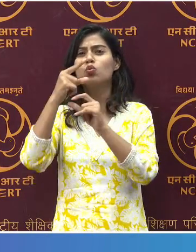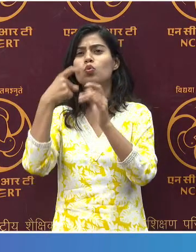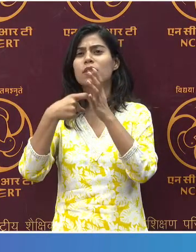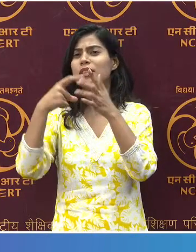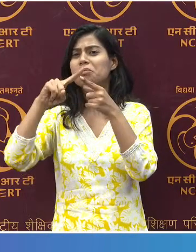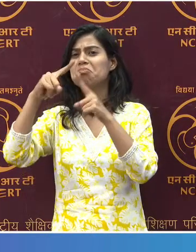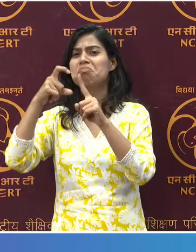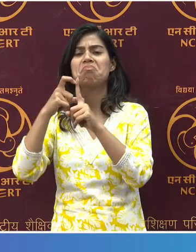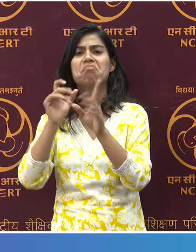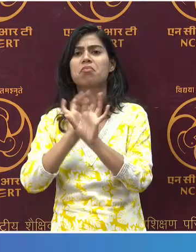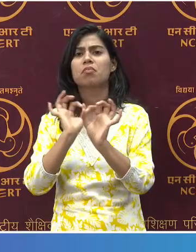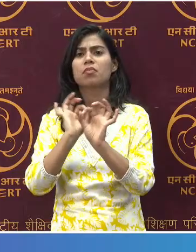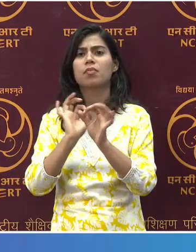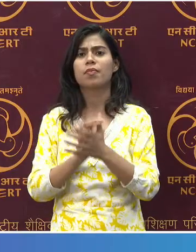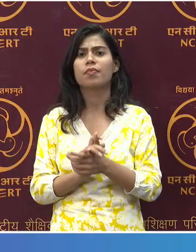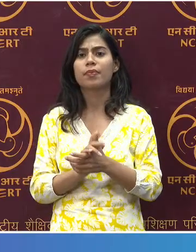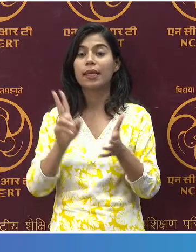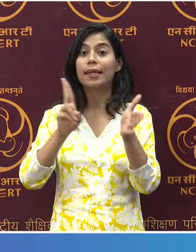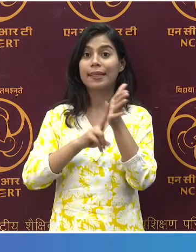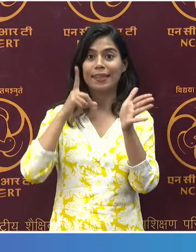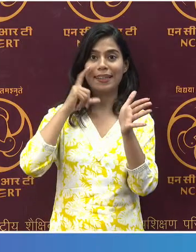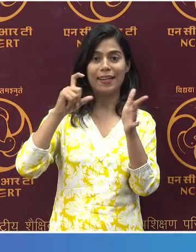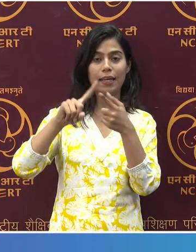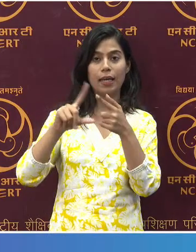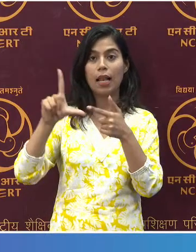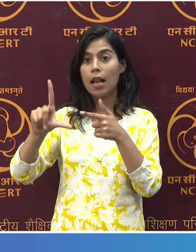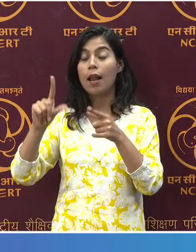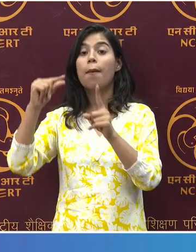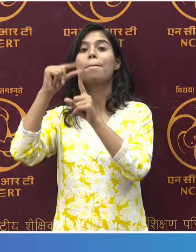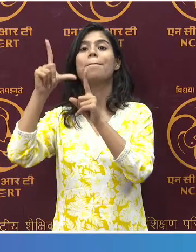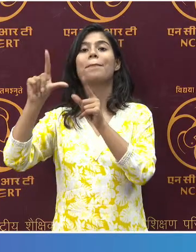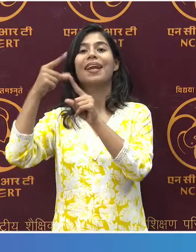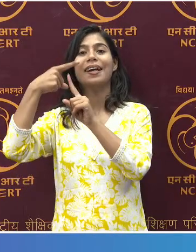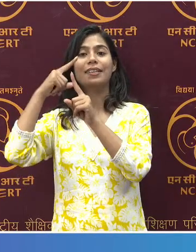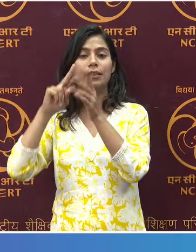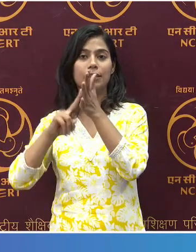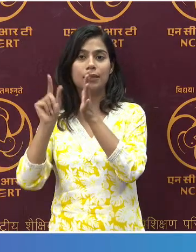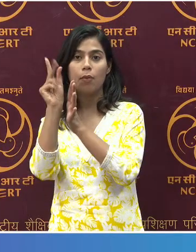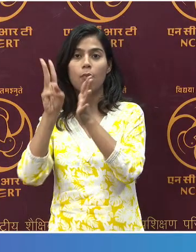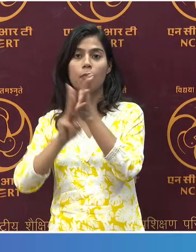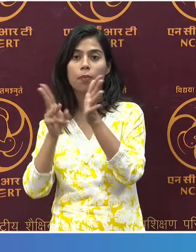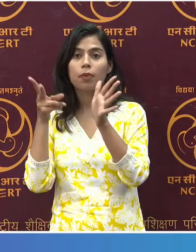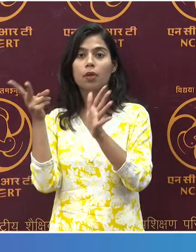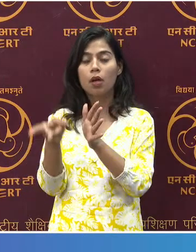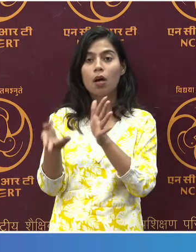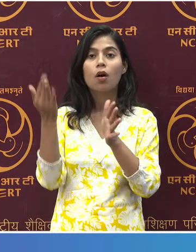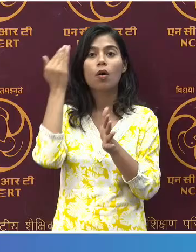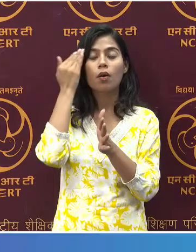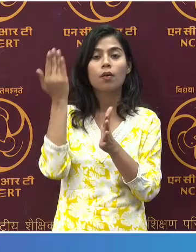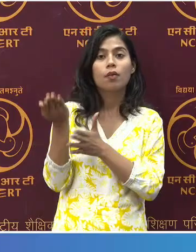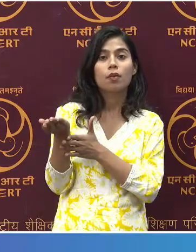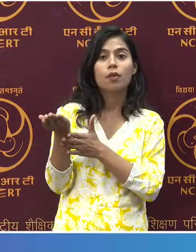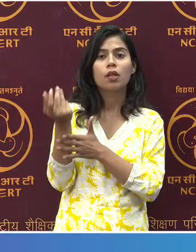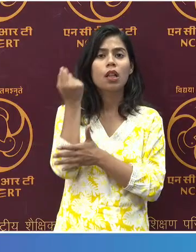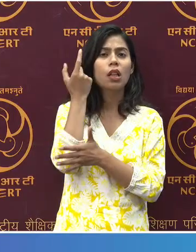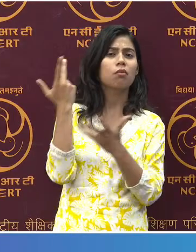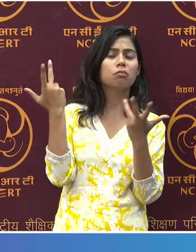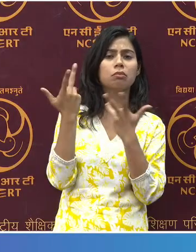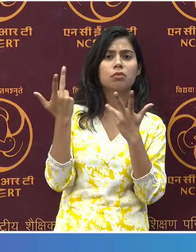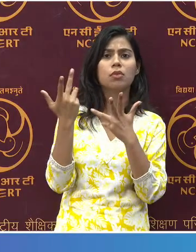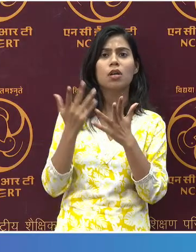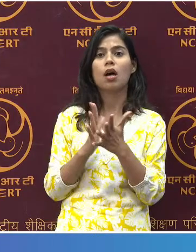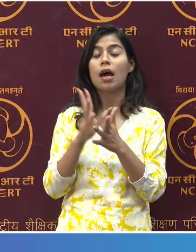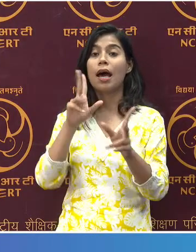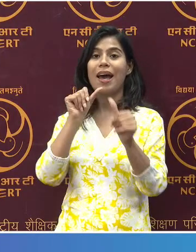catalyst such as nickel, platinum or palladium, that is known as hydrogenation or